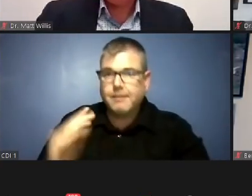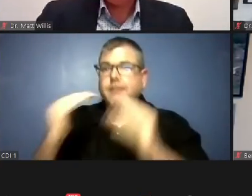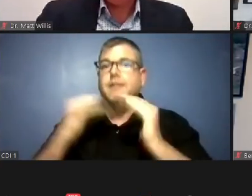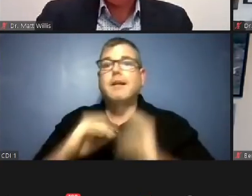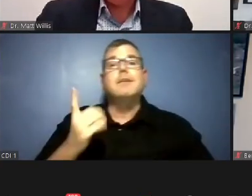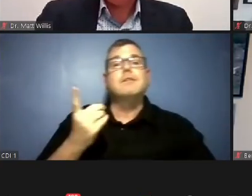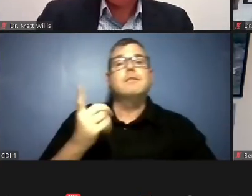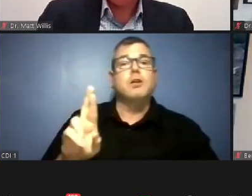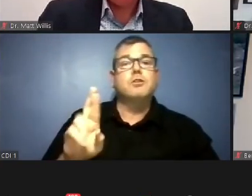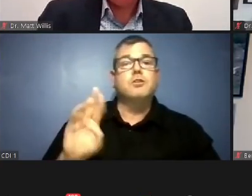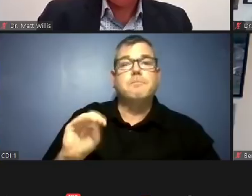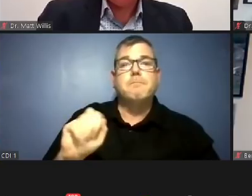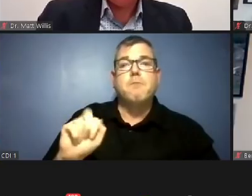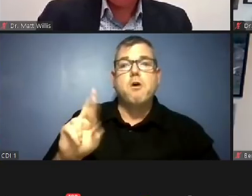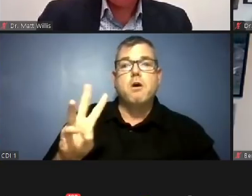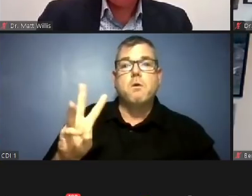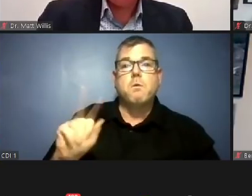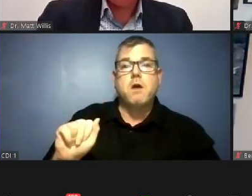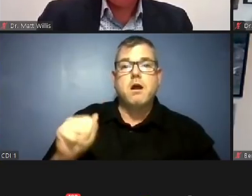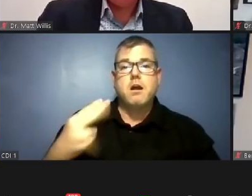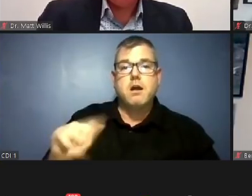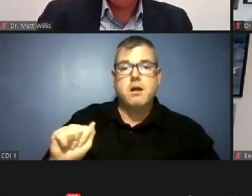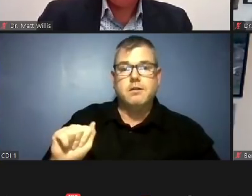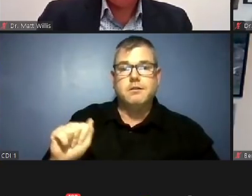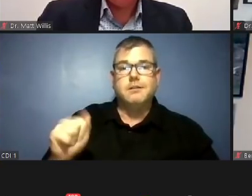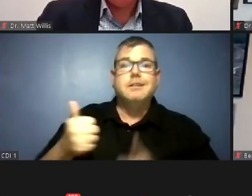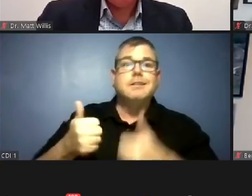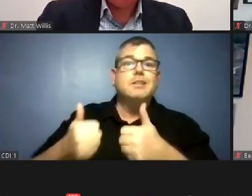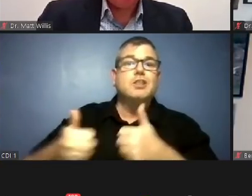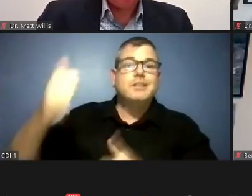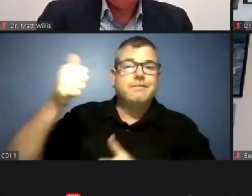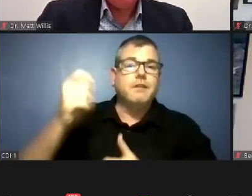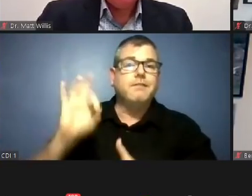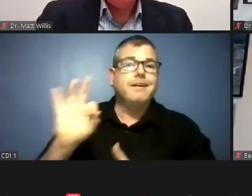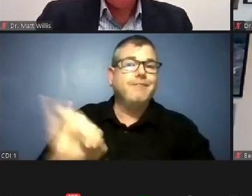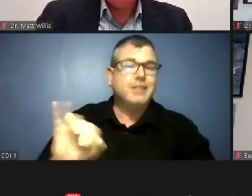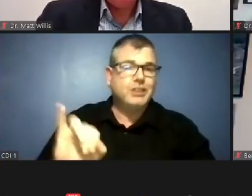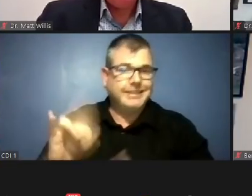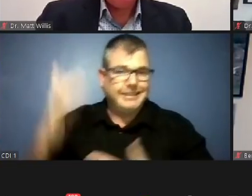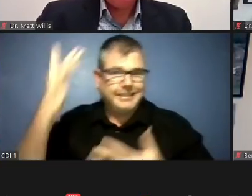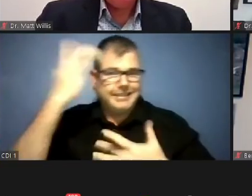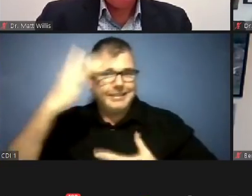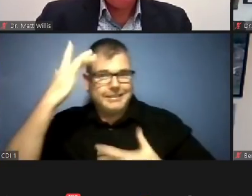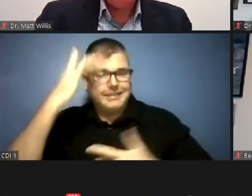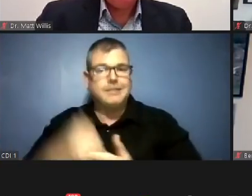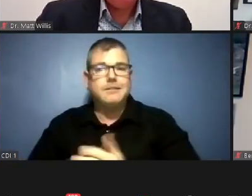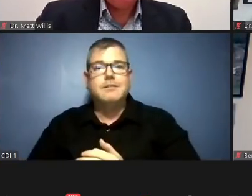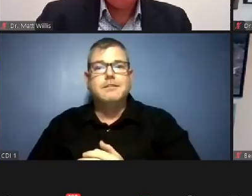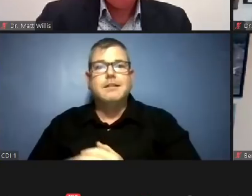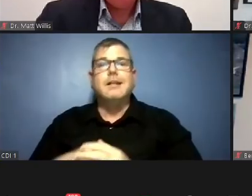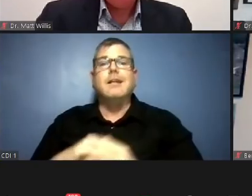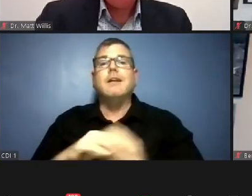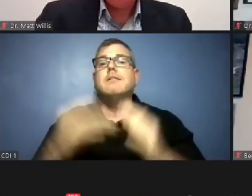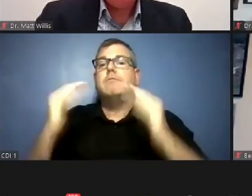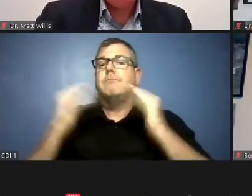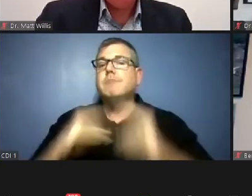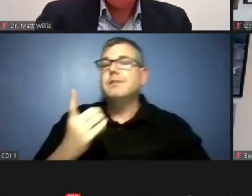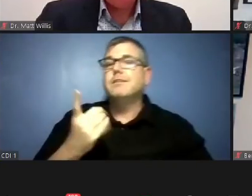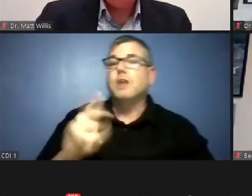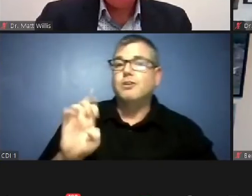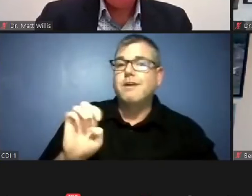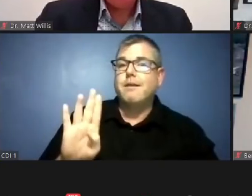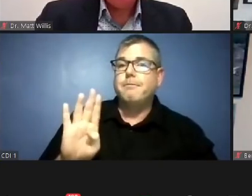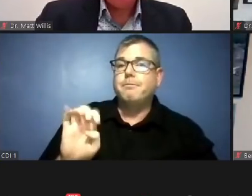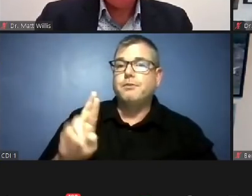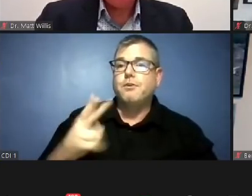of Infectious Diseases, Dr. Laura Eberhard, Chief of Intensive Care, and back there somewhere is Pat Kendall, Medical